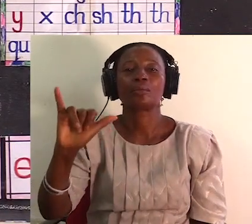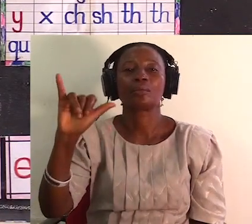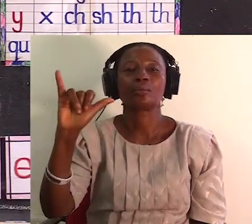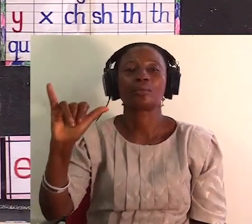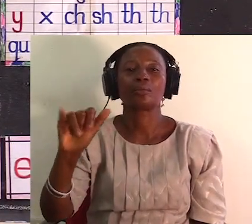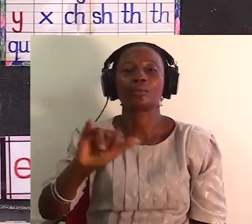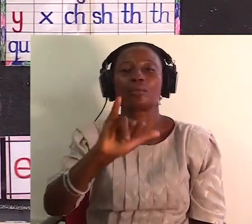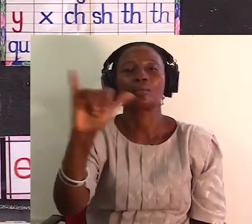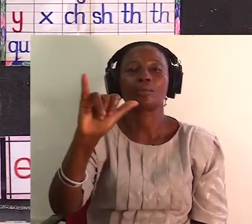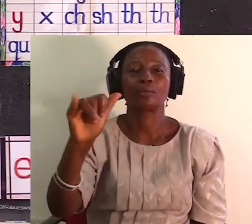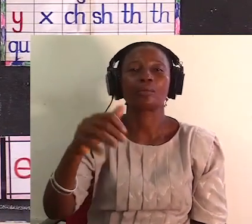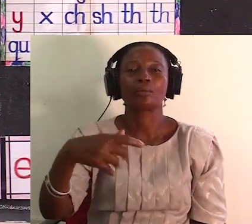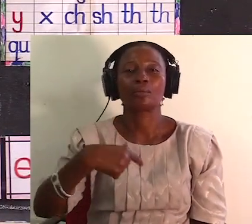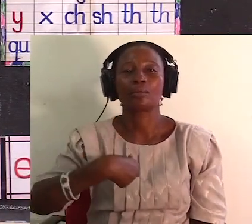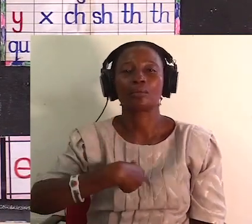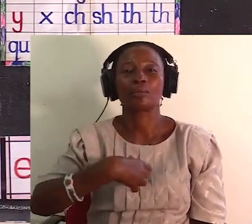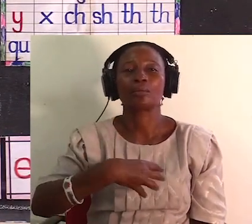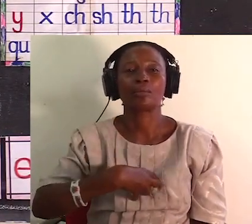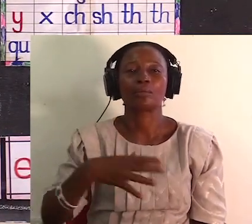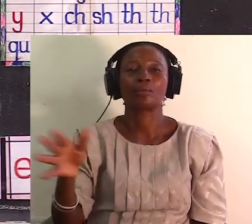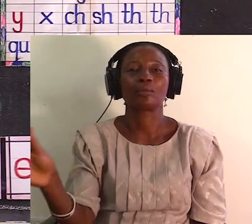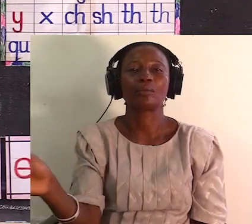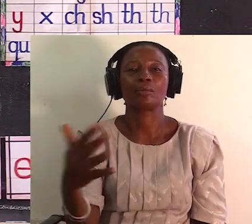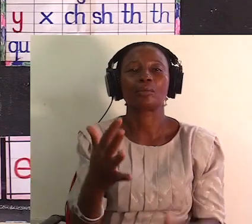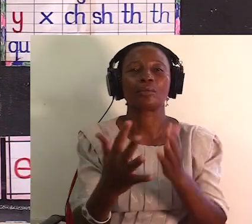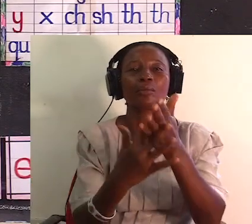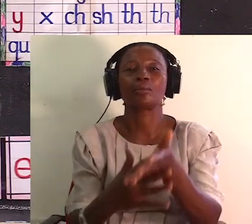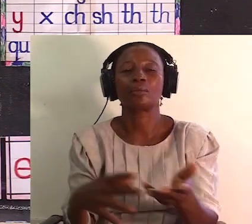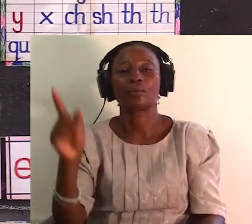through. But this activity,